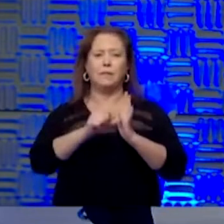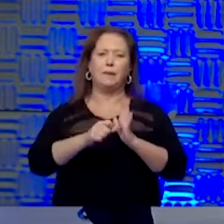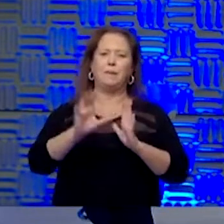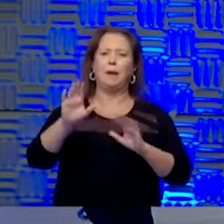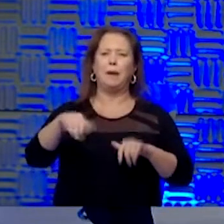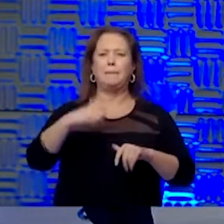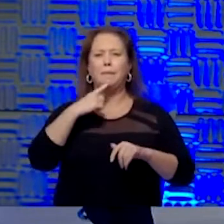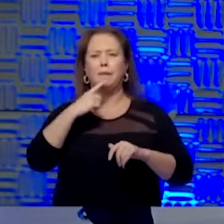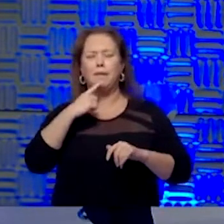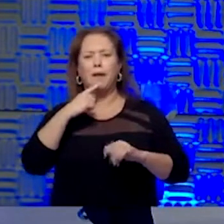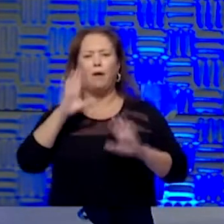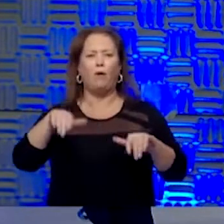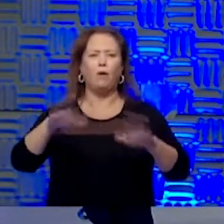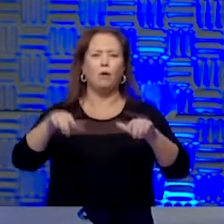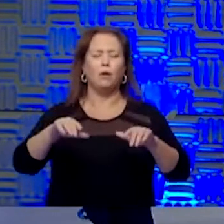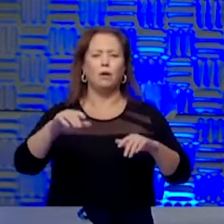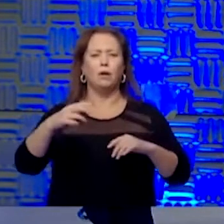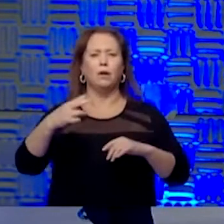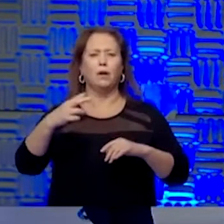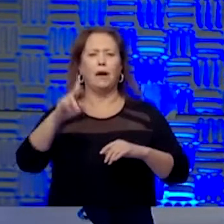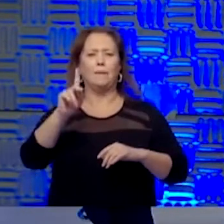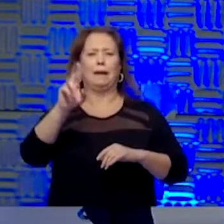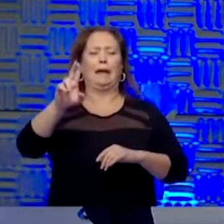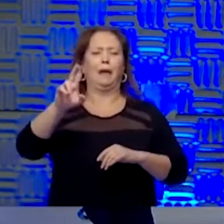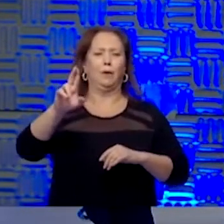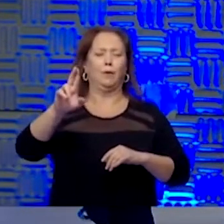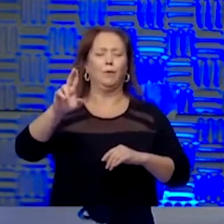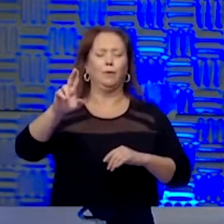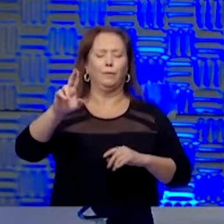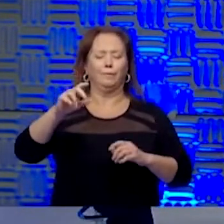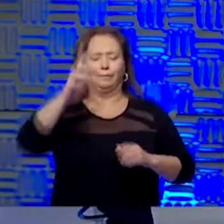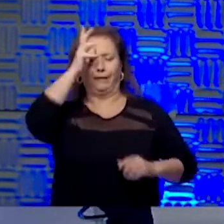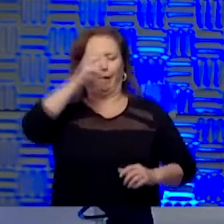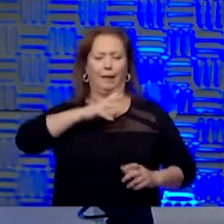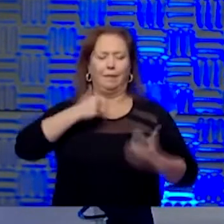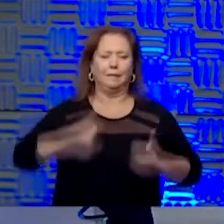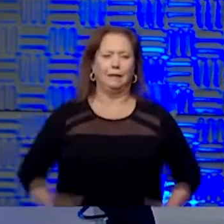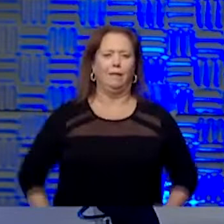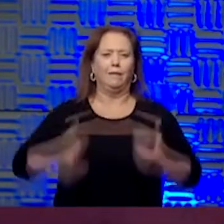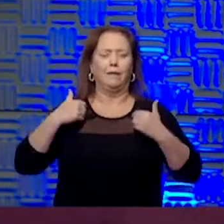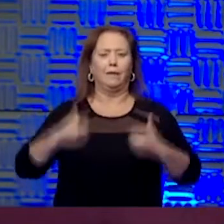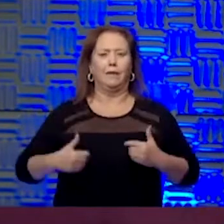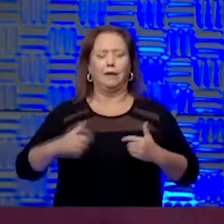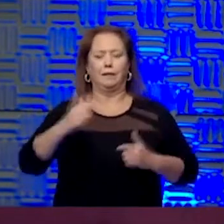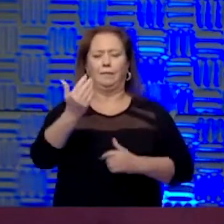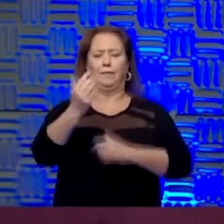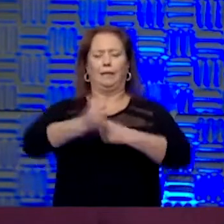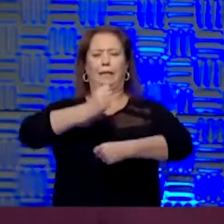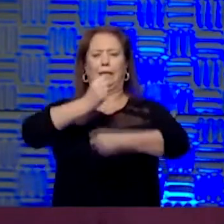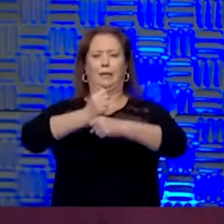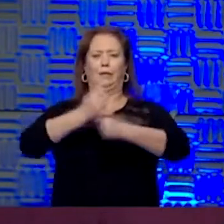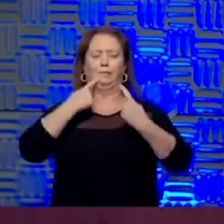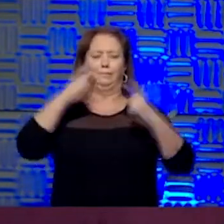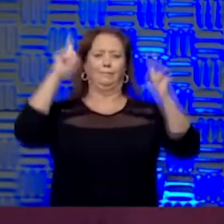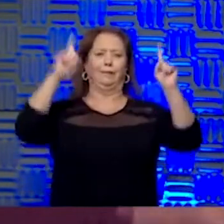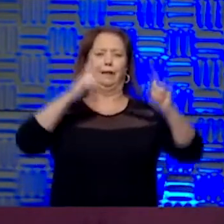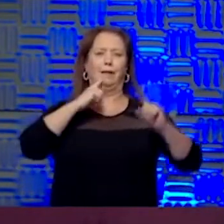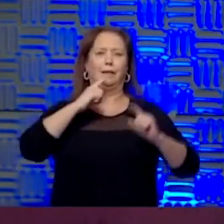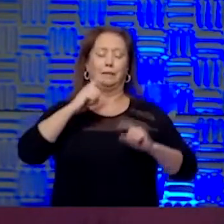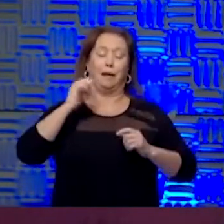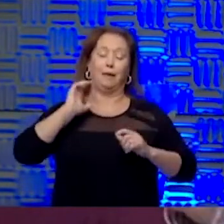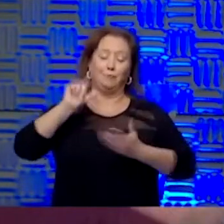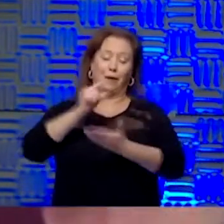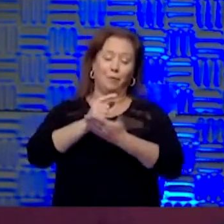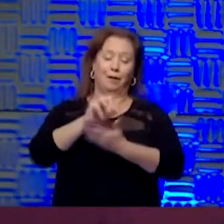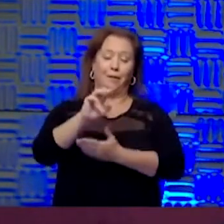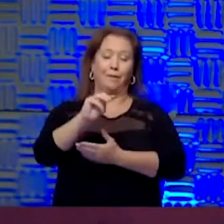just being a homer. And I am a homer. I'm a KU guy, no question. And it only took me about 15 years to say that out loud since I went to Mizzou. But I